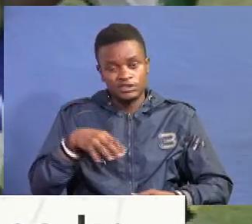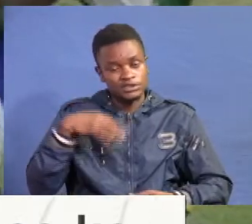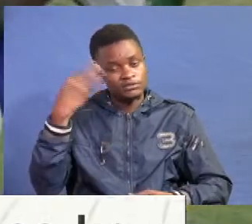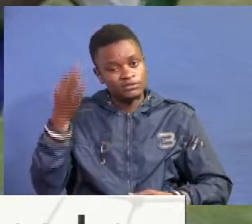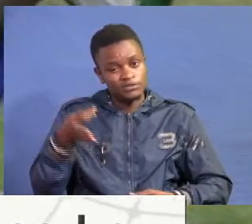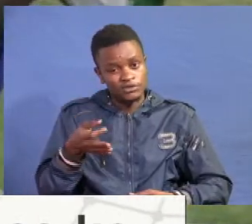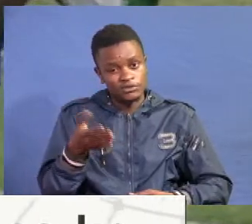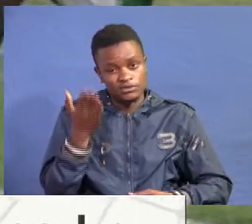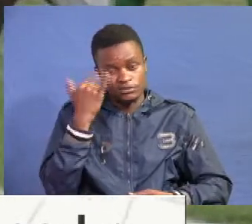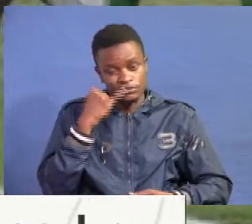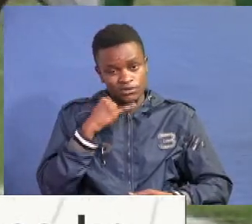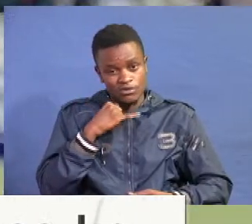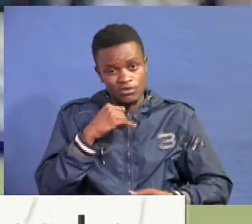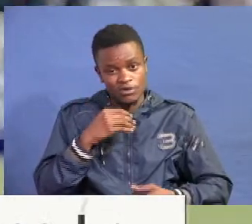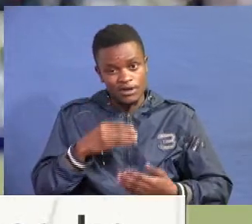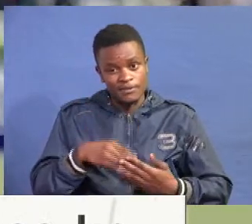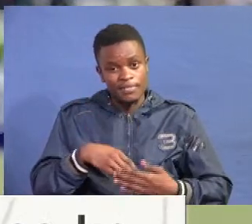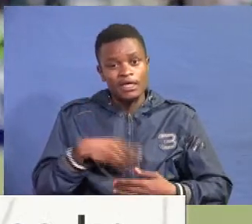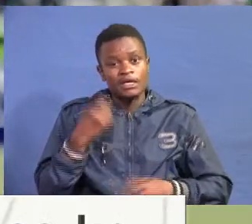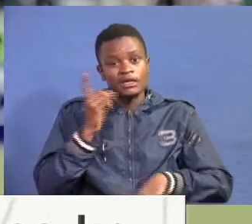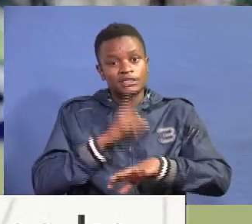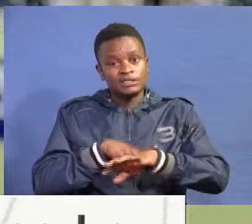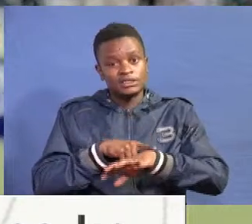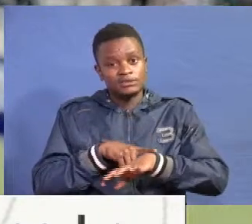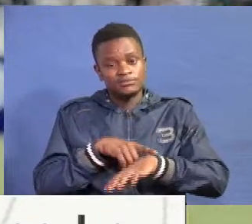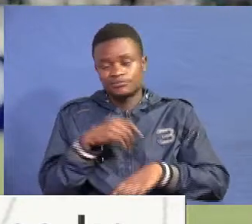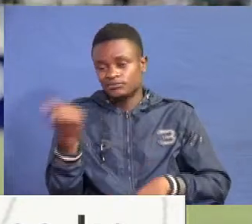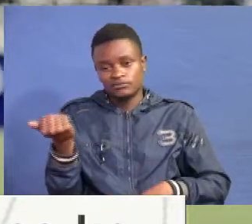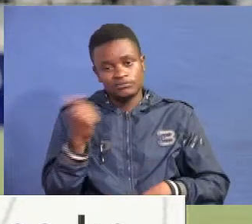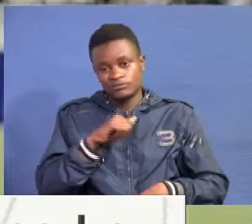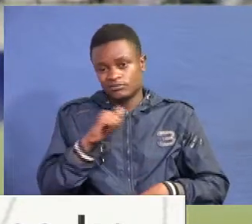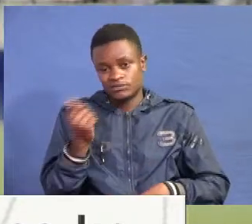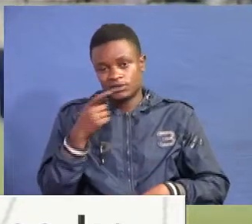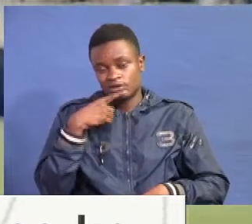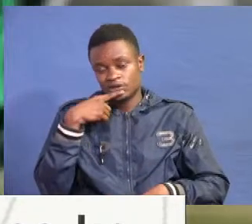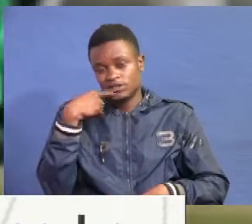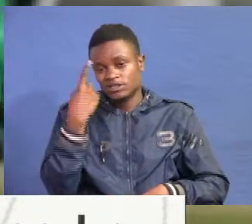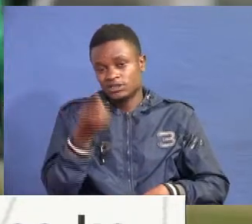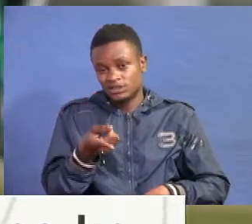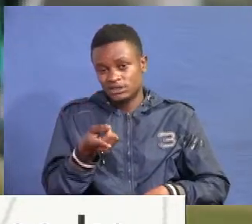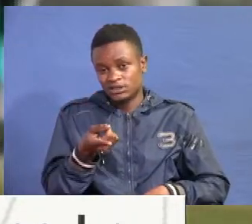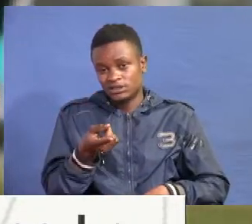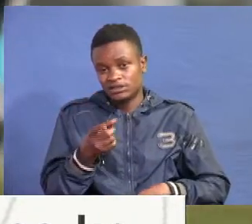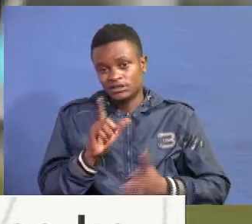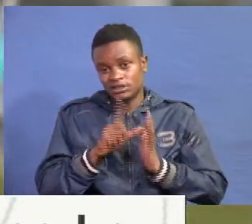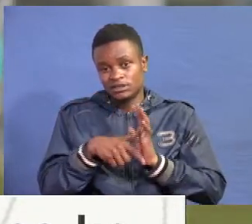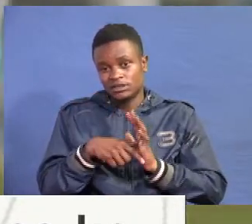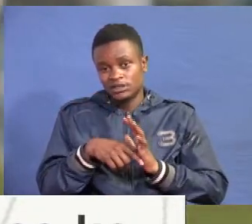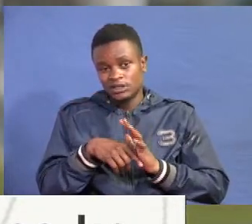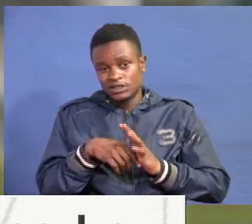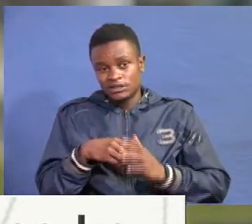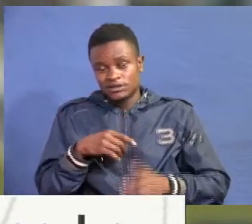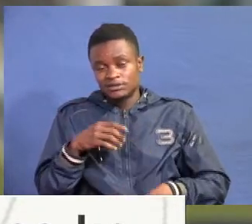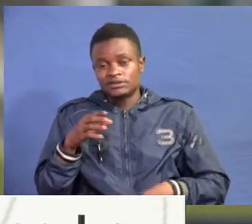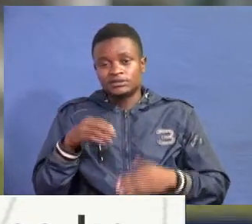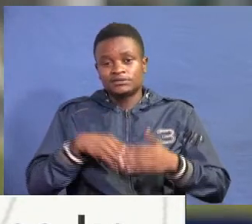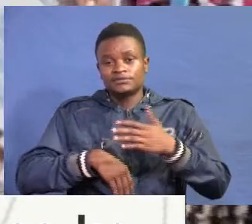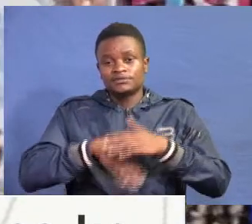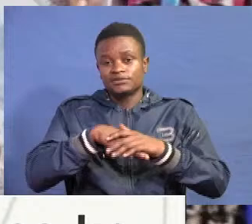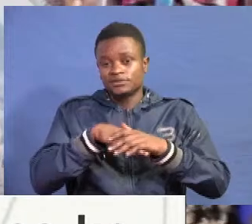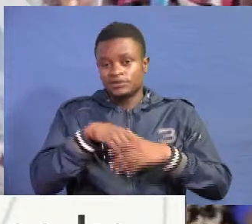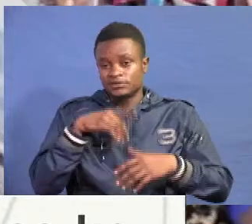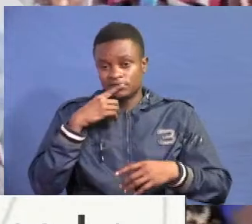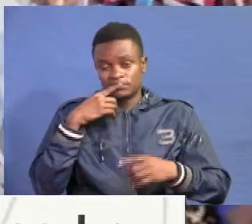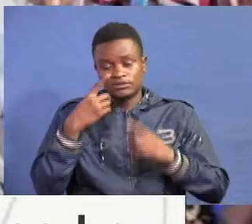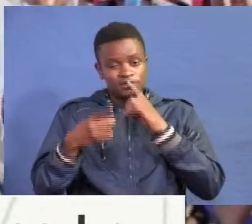derby until further notice. According to FKF, the Confederation of African Football (CAF) directed